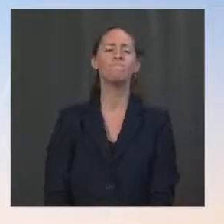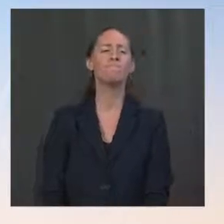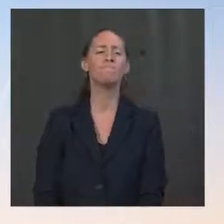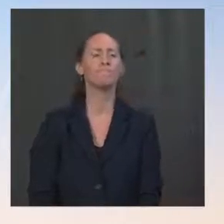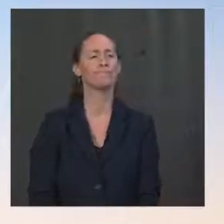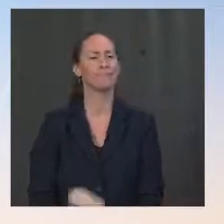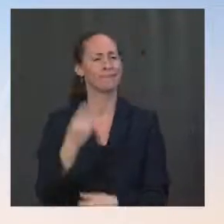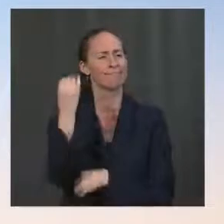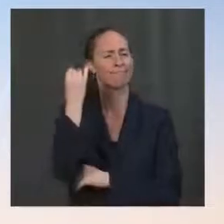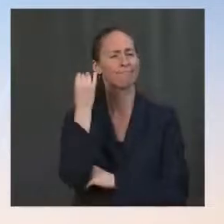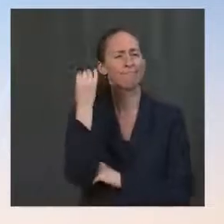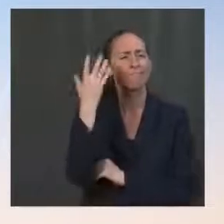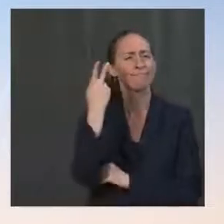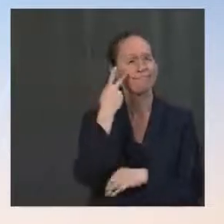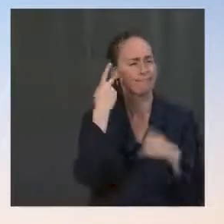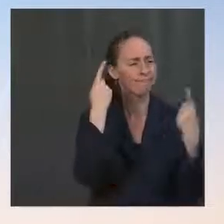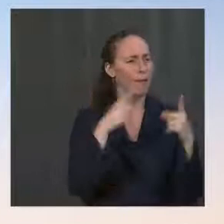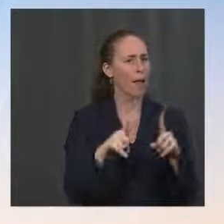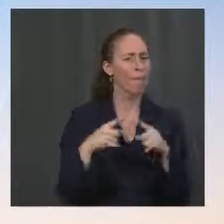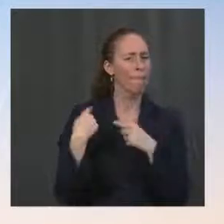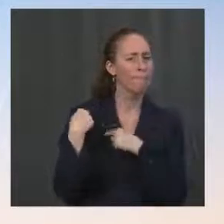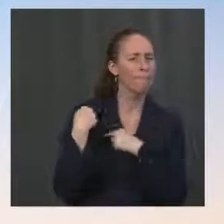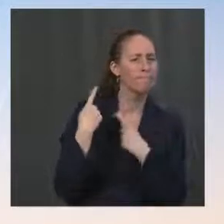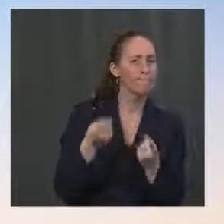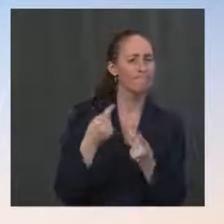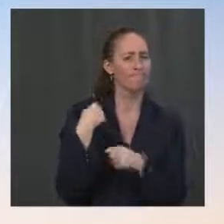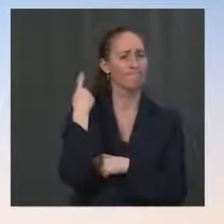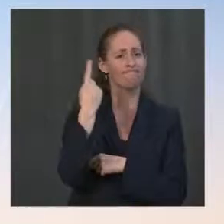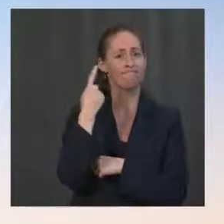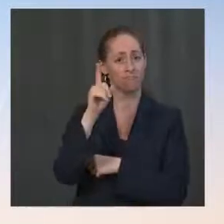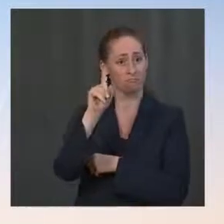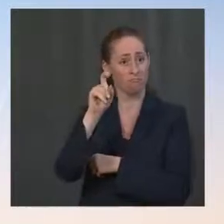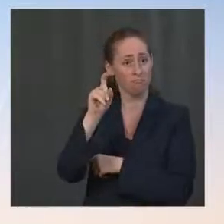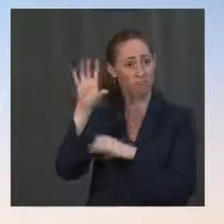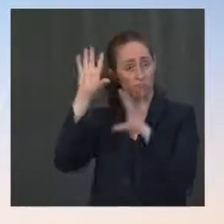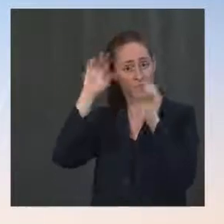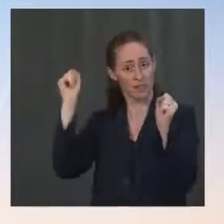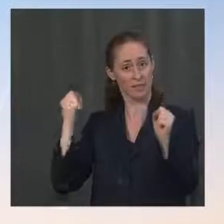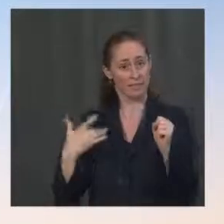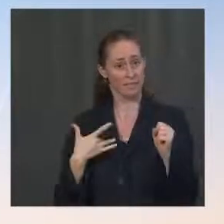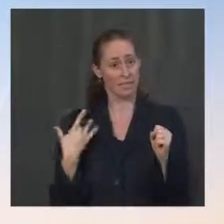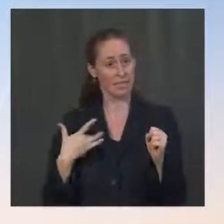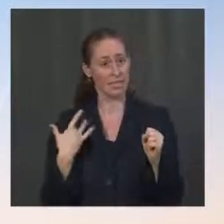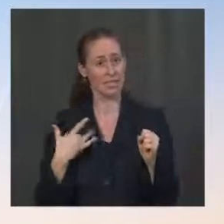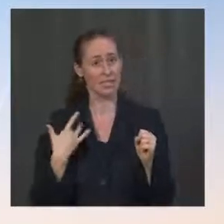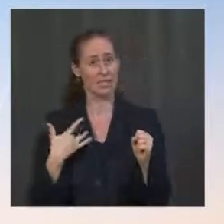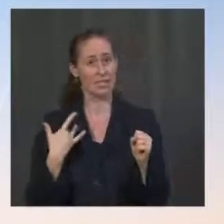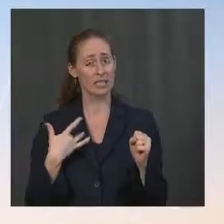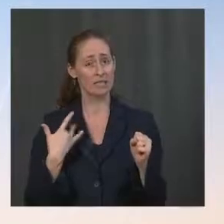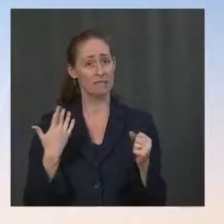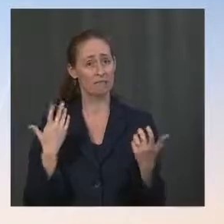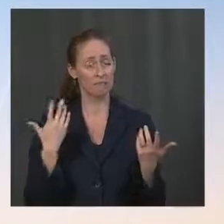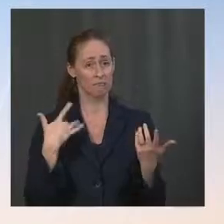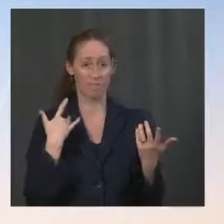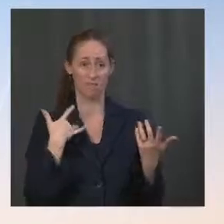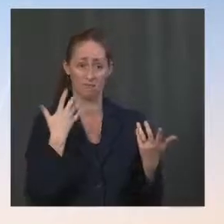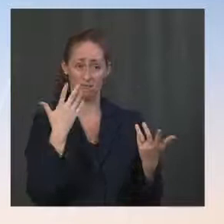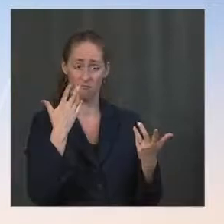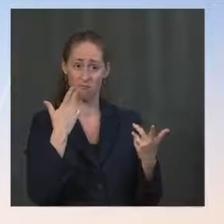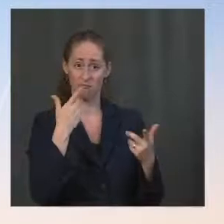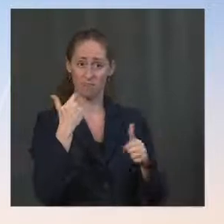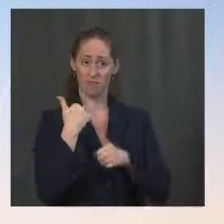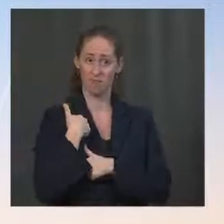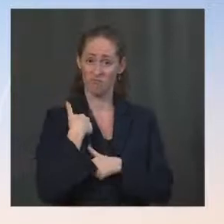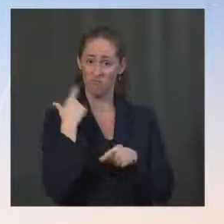does the president feel that U.S. military personnel were put in the best position to carry out their mission on the